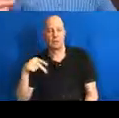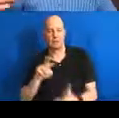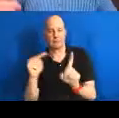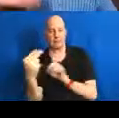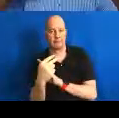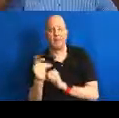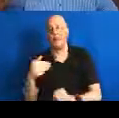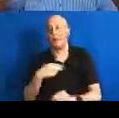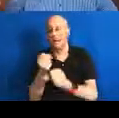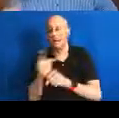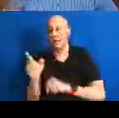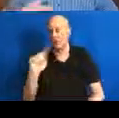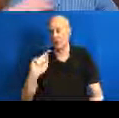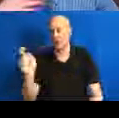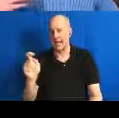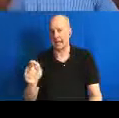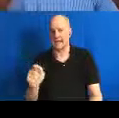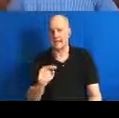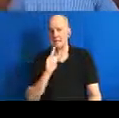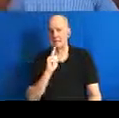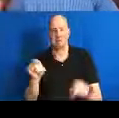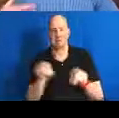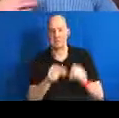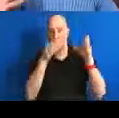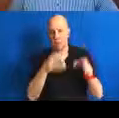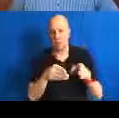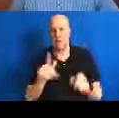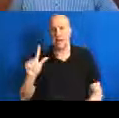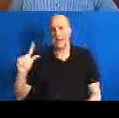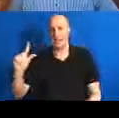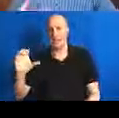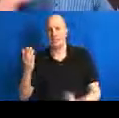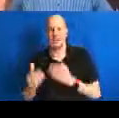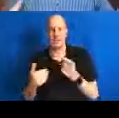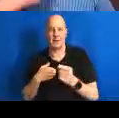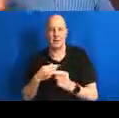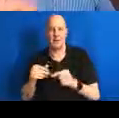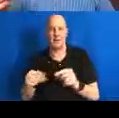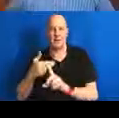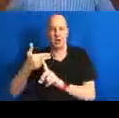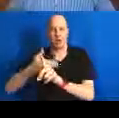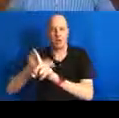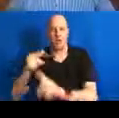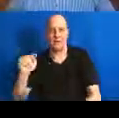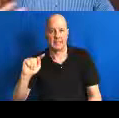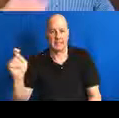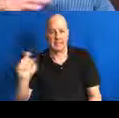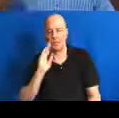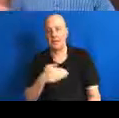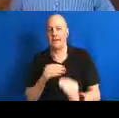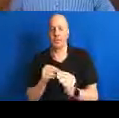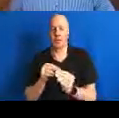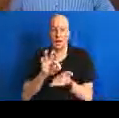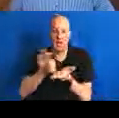annual taxes and is treated like a person. Whereas LLCs, you might have to do quarterly taxation. And so you might have to do more accounting and